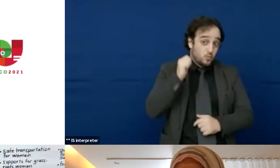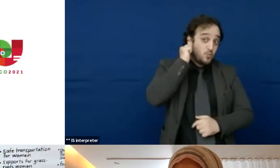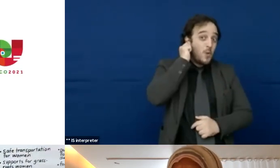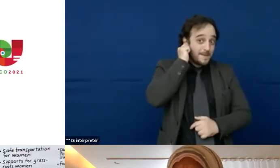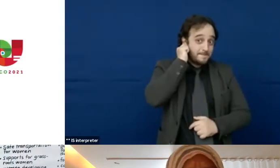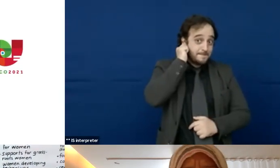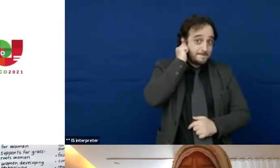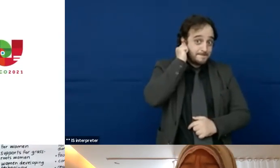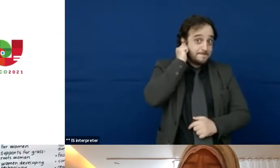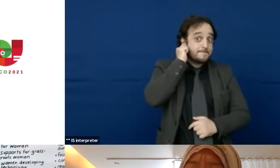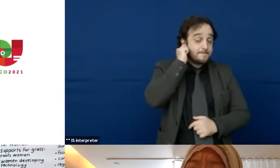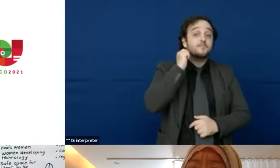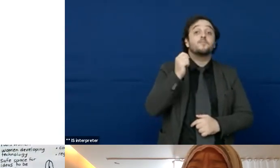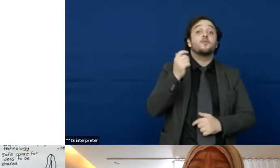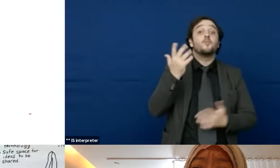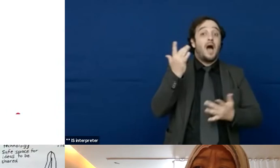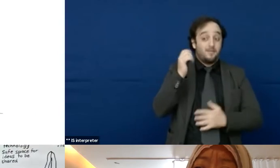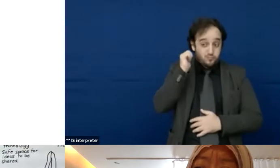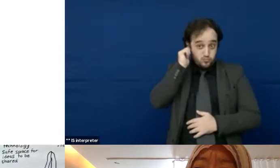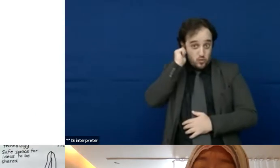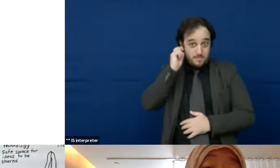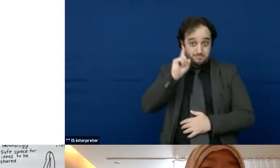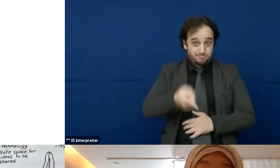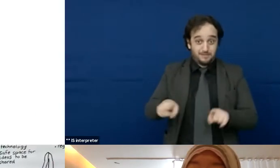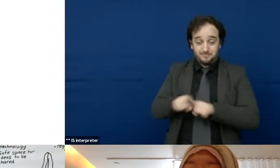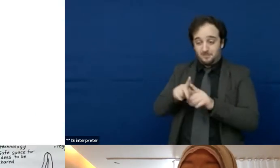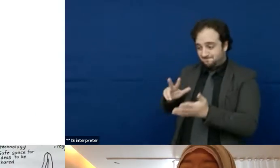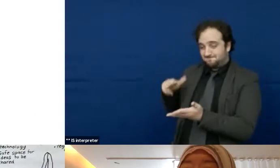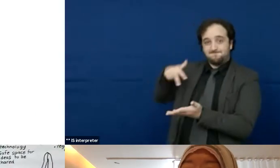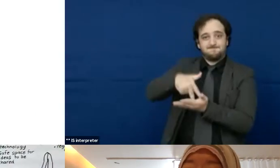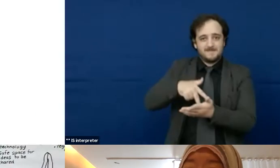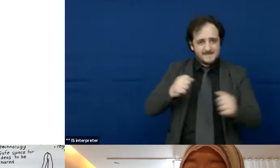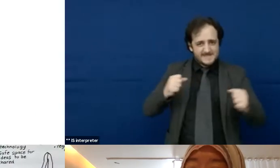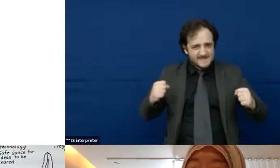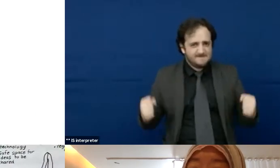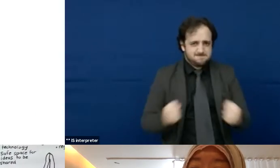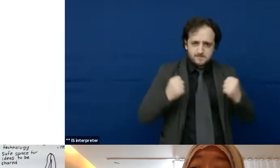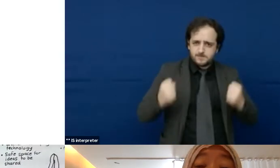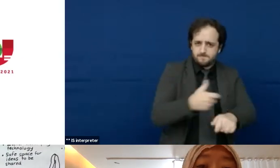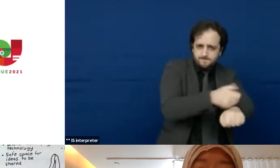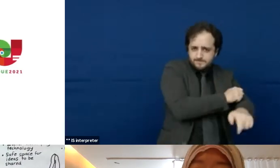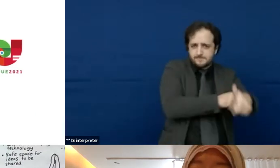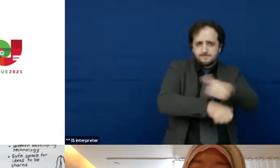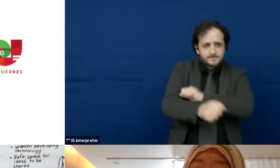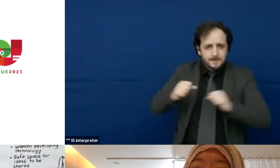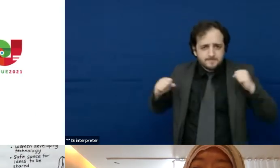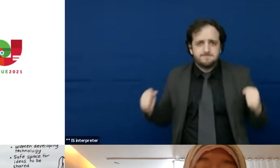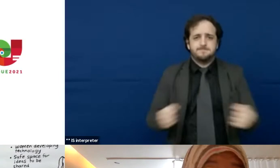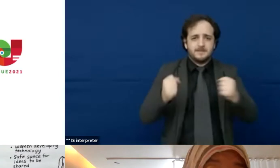forward. Secondly, it is key to change mindset and take action urgently for